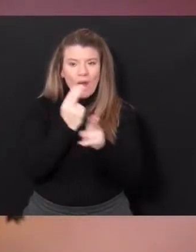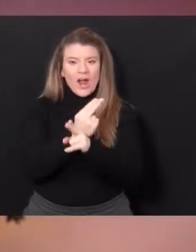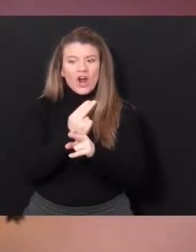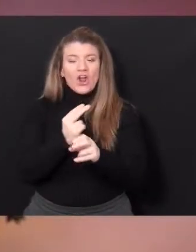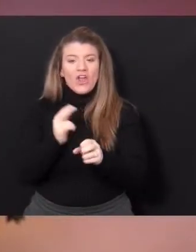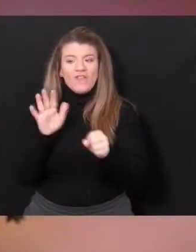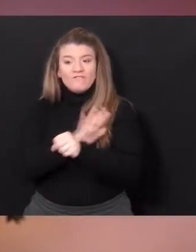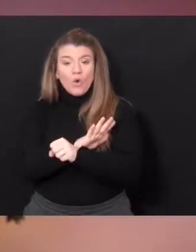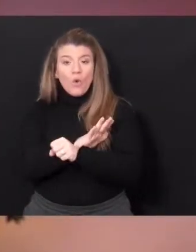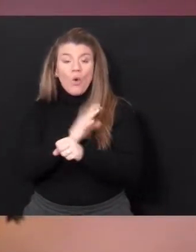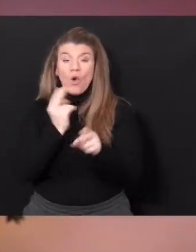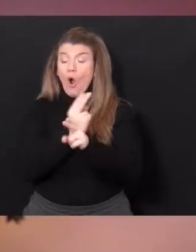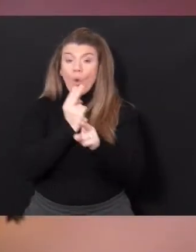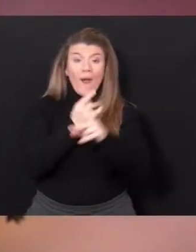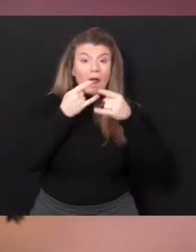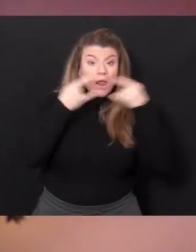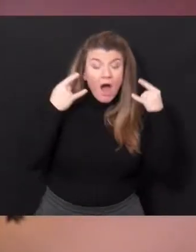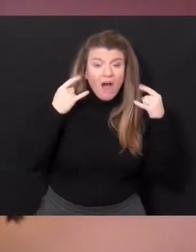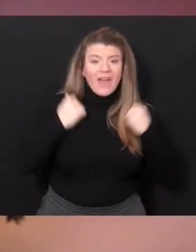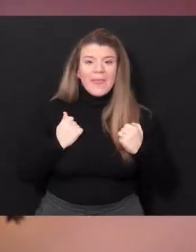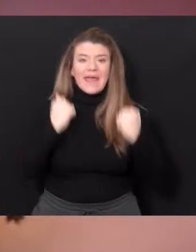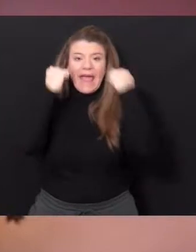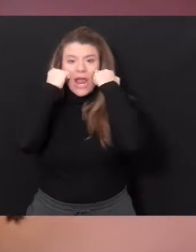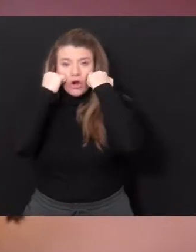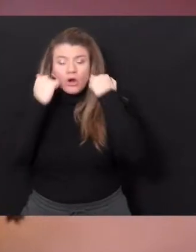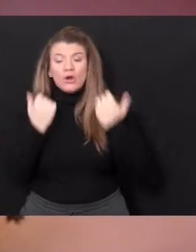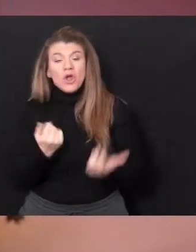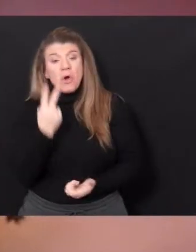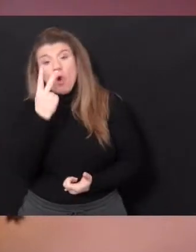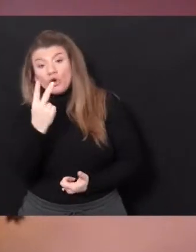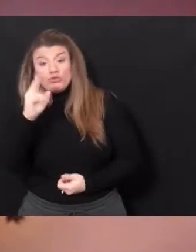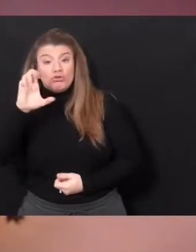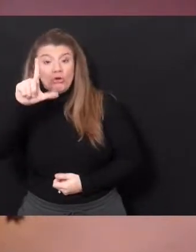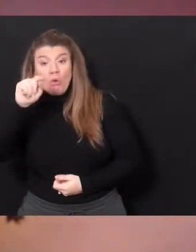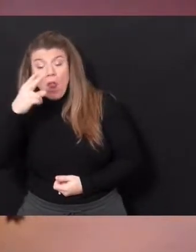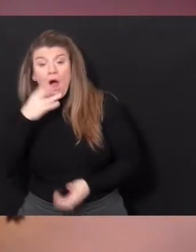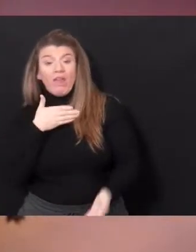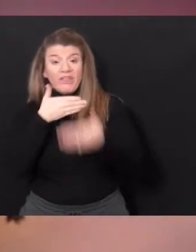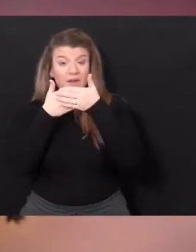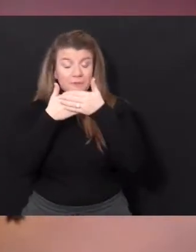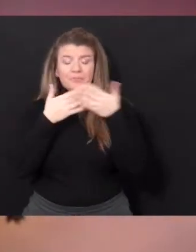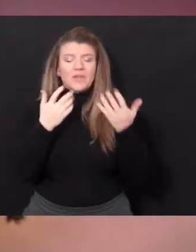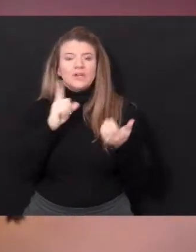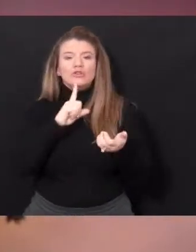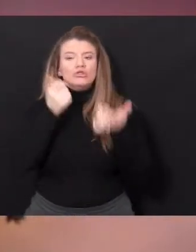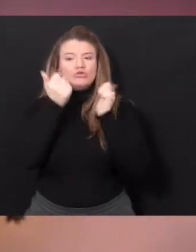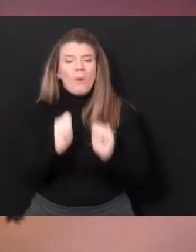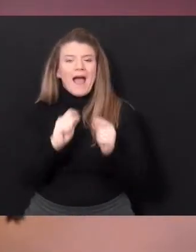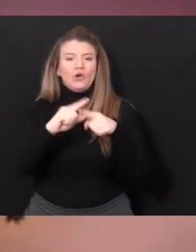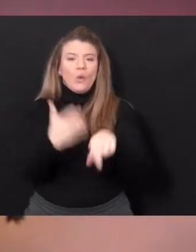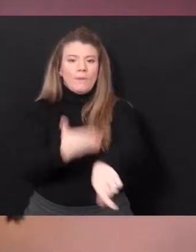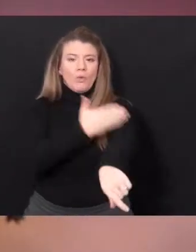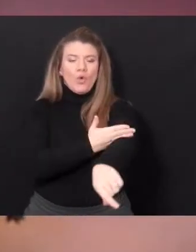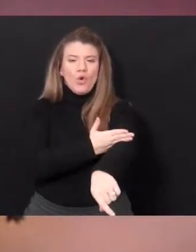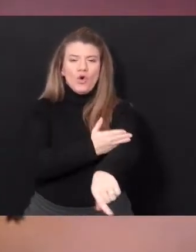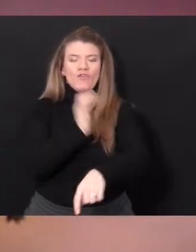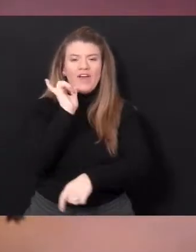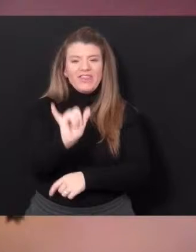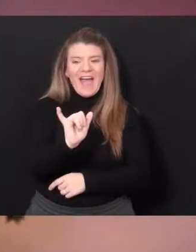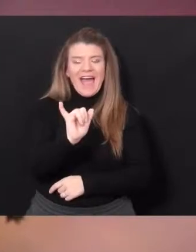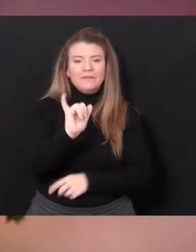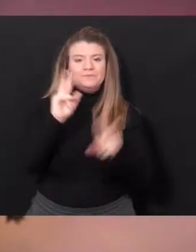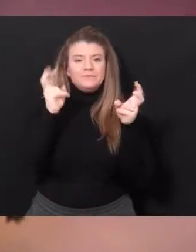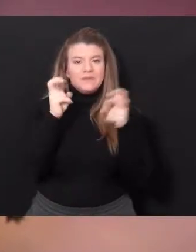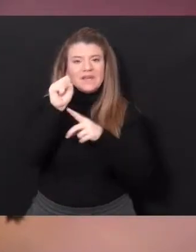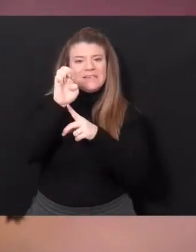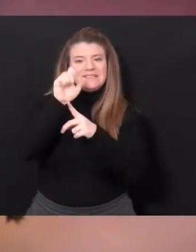up, or even 2 cloth masks that fit over top of each other, just trying to improve that sort of the seal around your